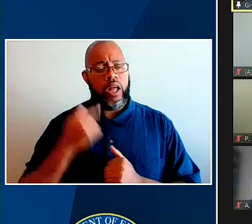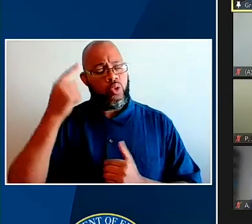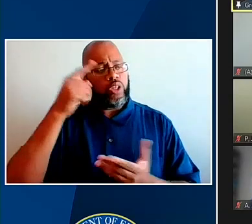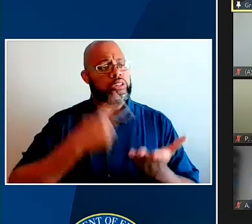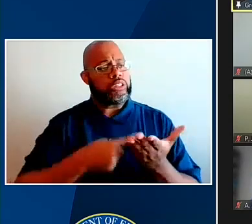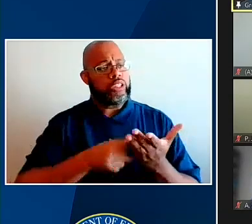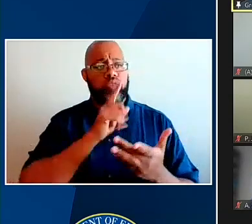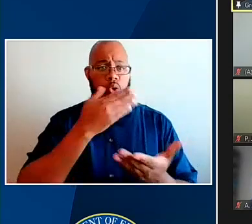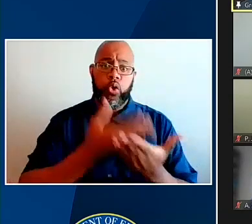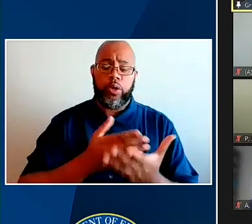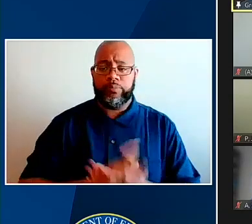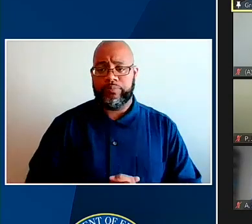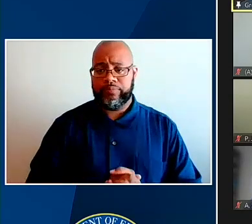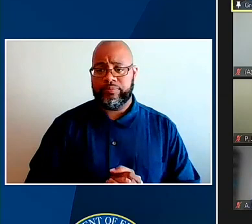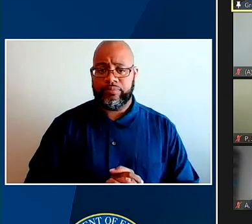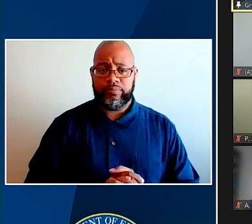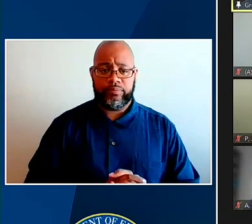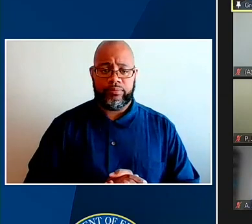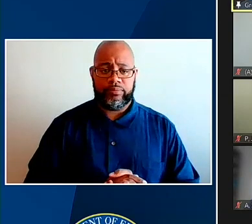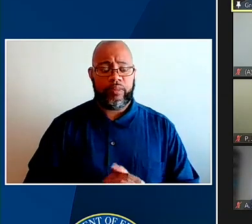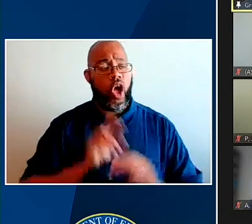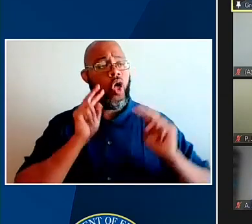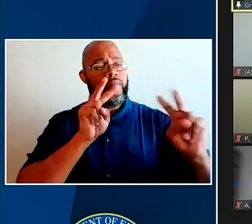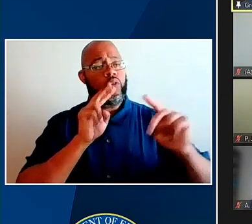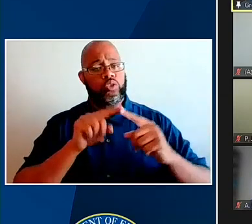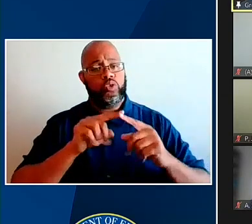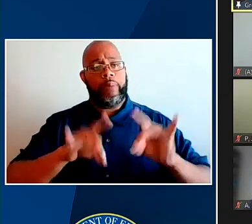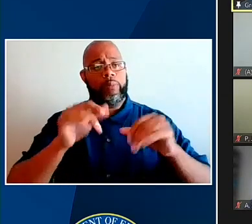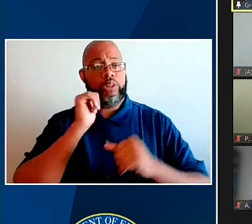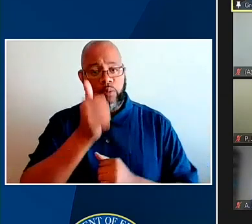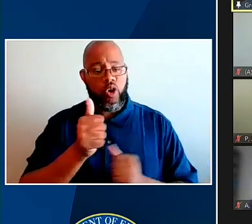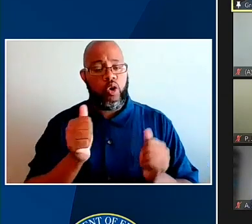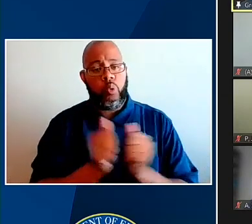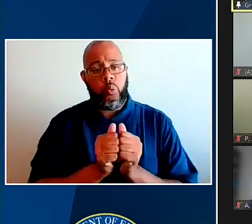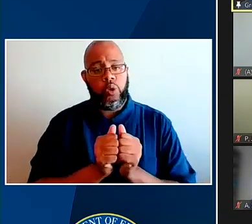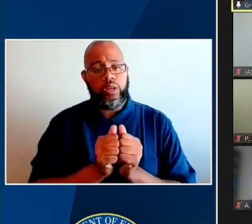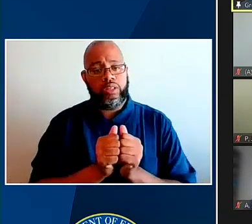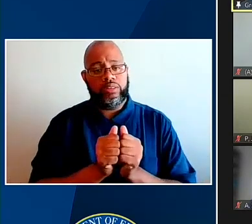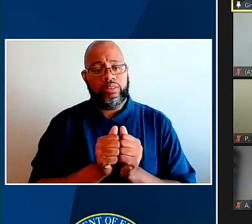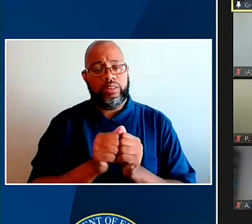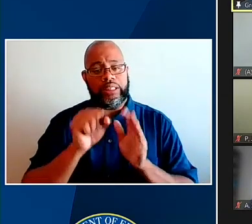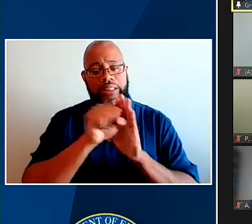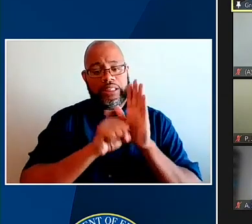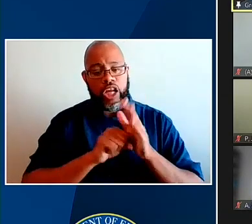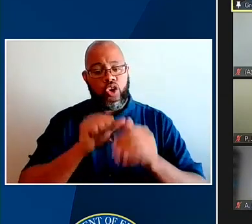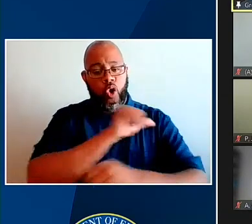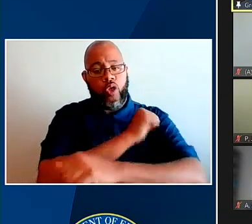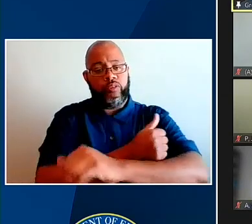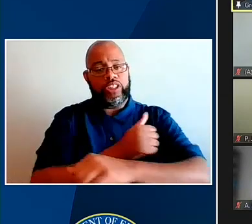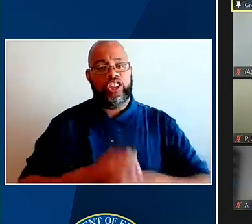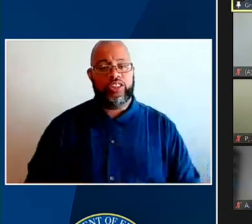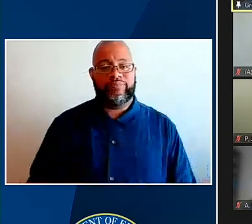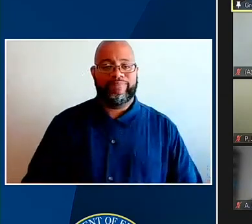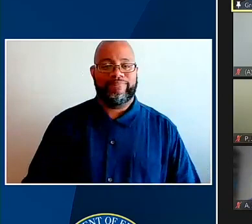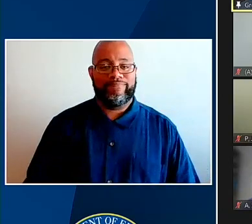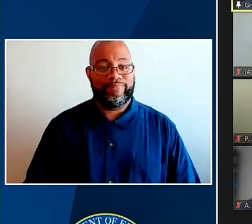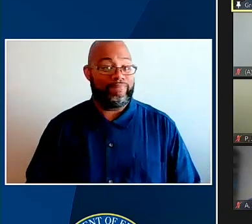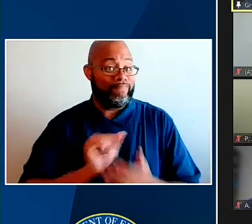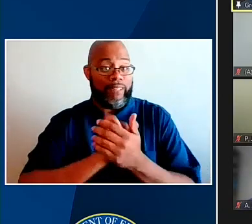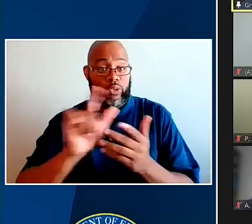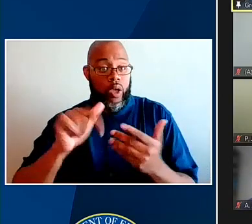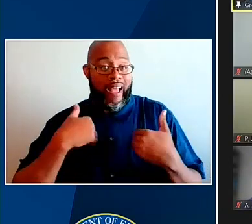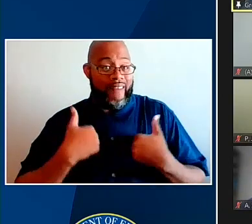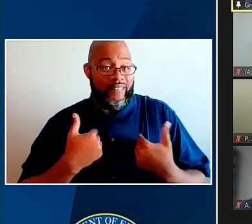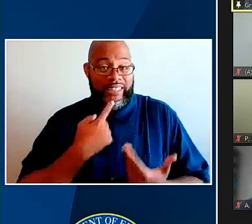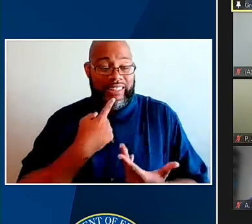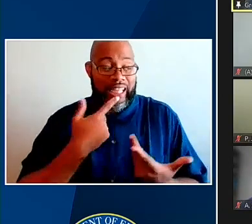really good. I look forward to picking up tomorrow with state authorization. So that's about all I have to say.